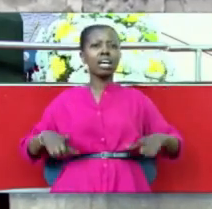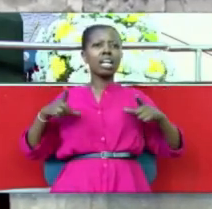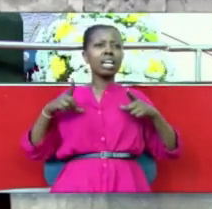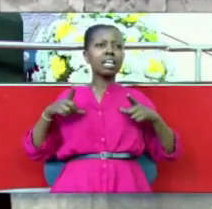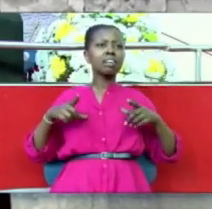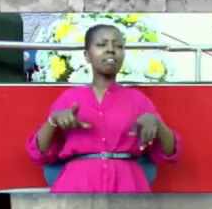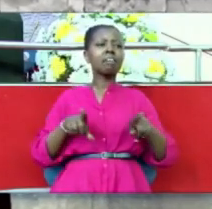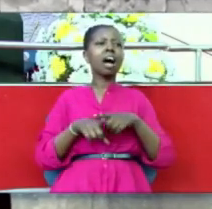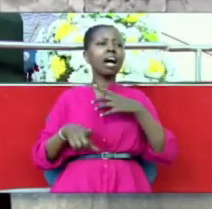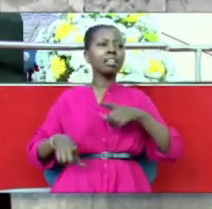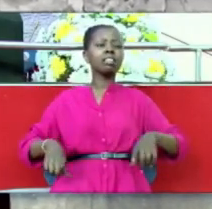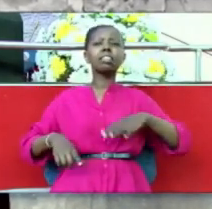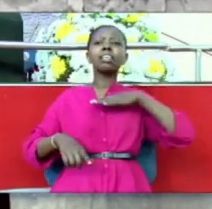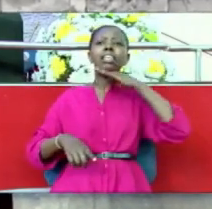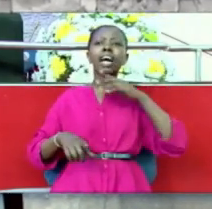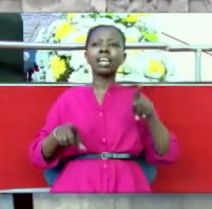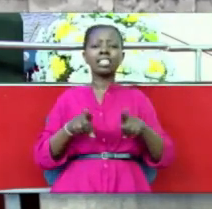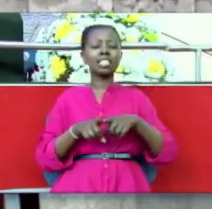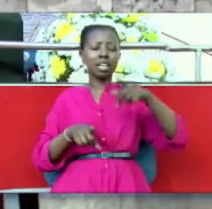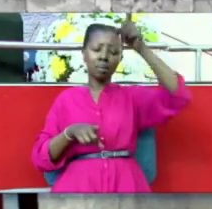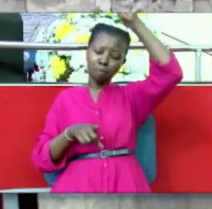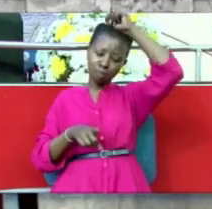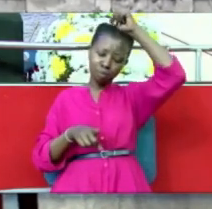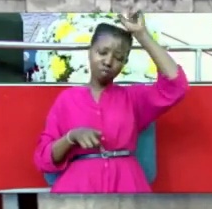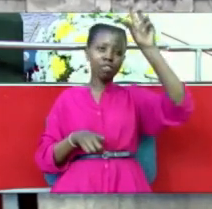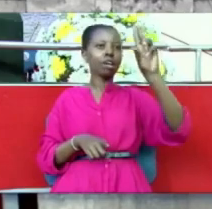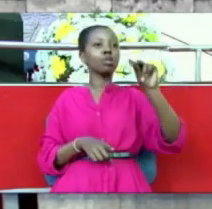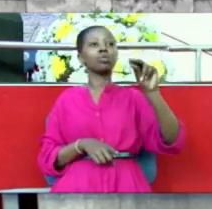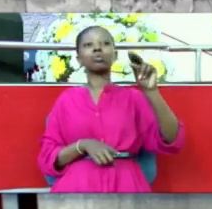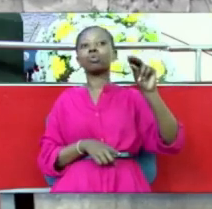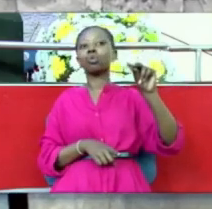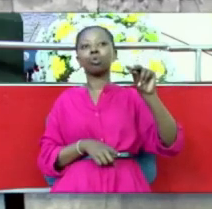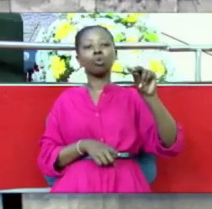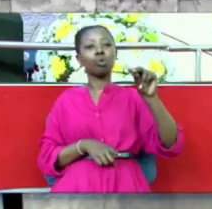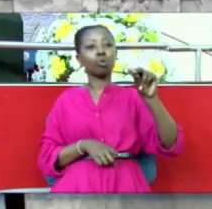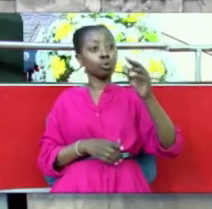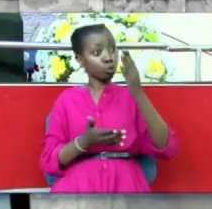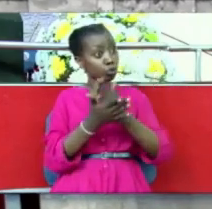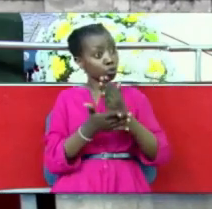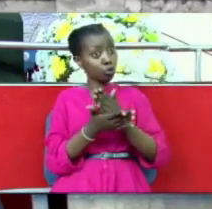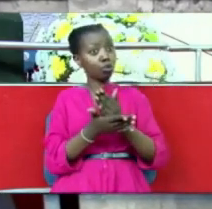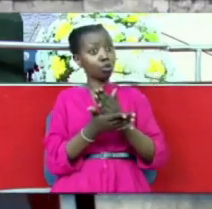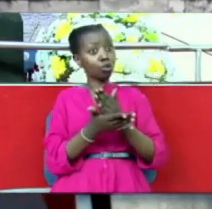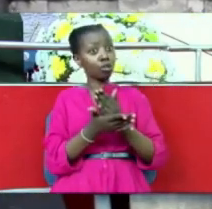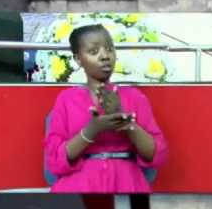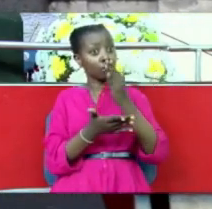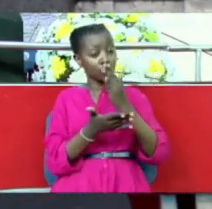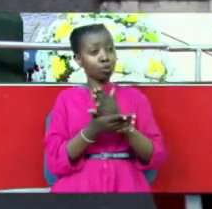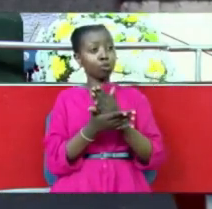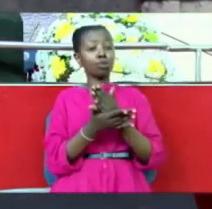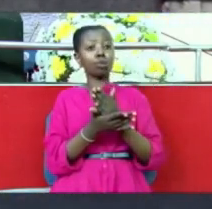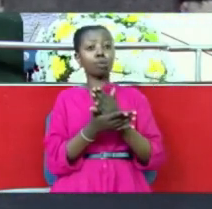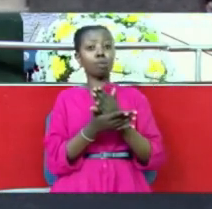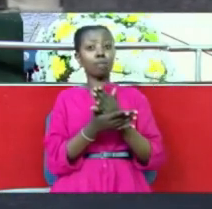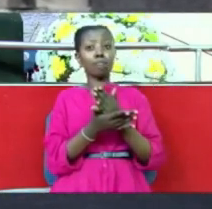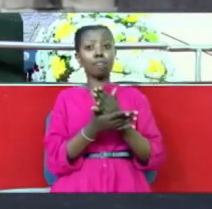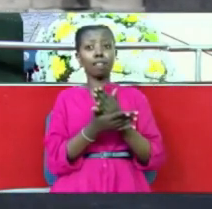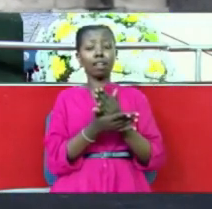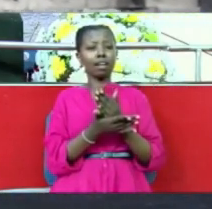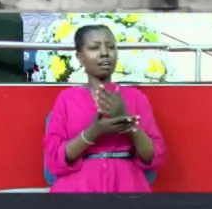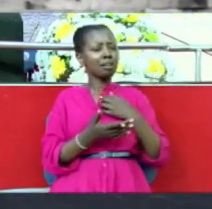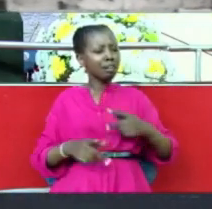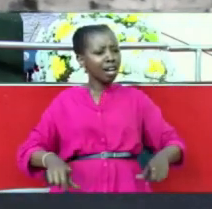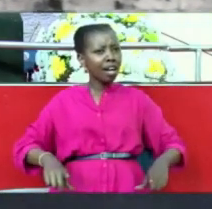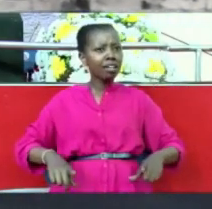same village they were born. Wataishi na wafie mahali ambapo walizaliwa. Aise. Amen. Aise. Amen. Nizaliwe